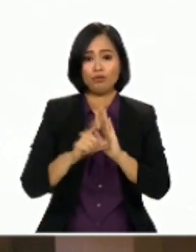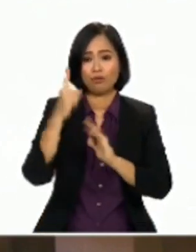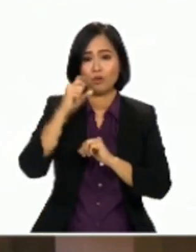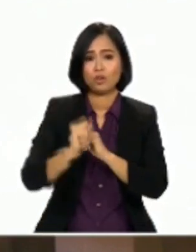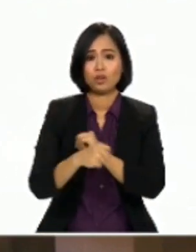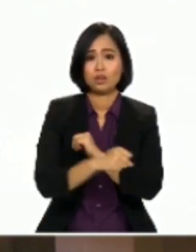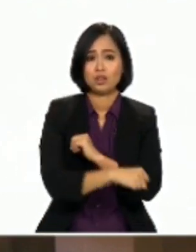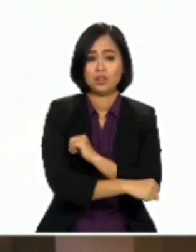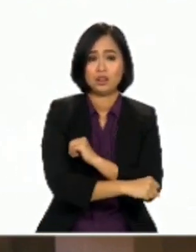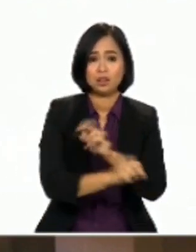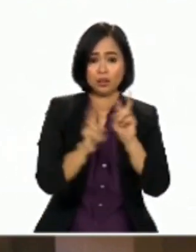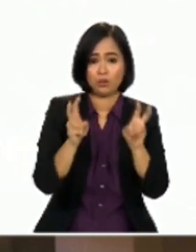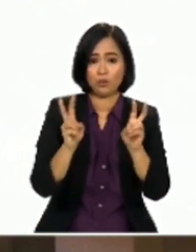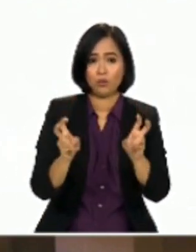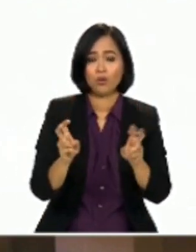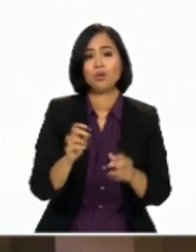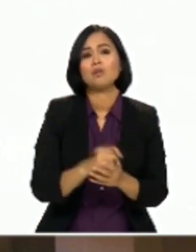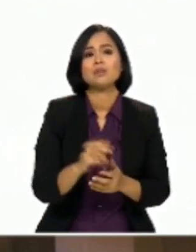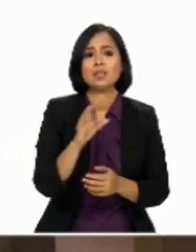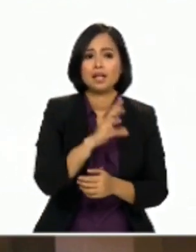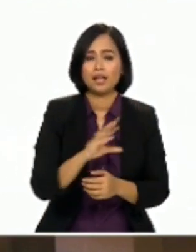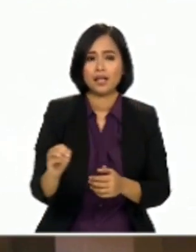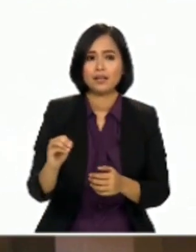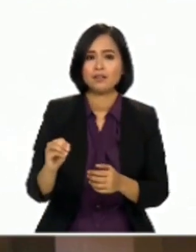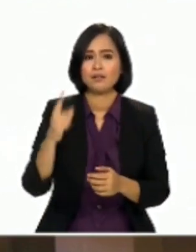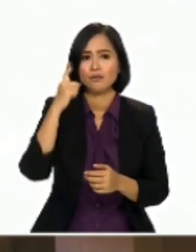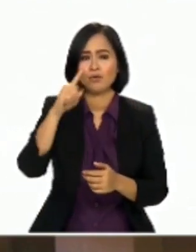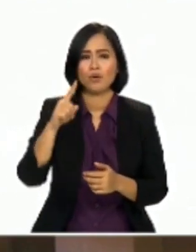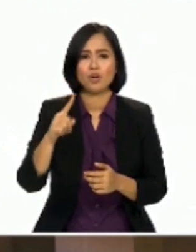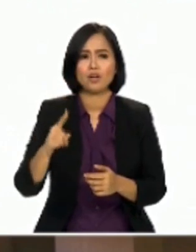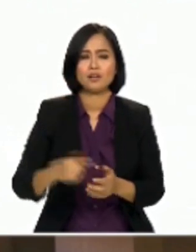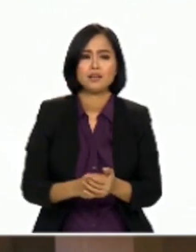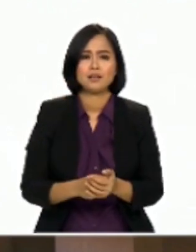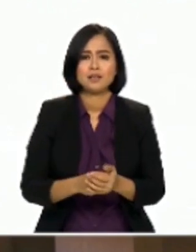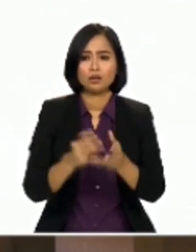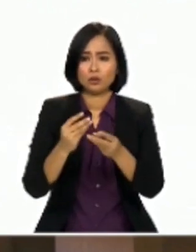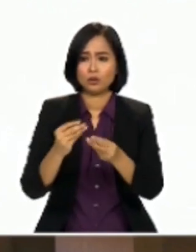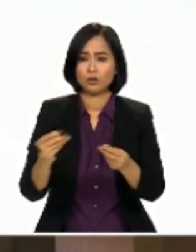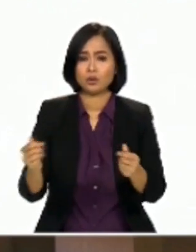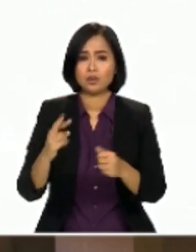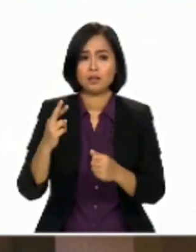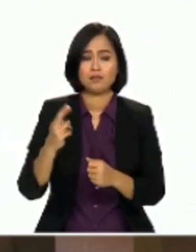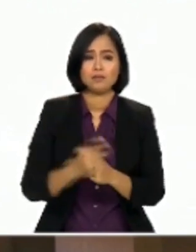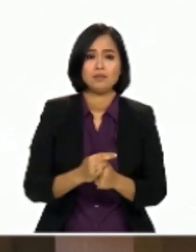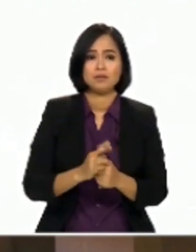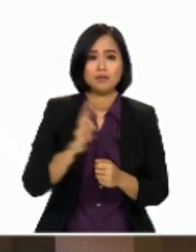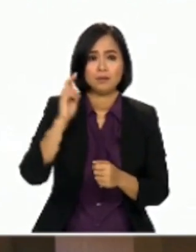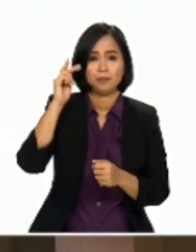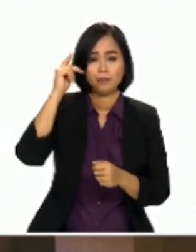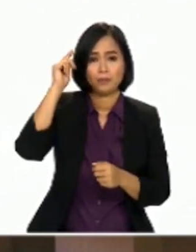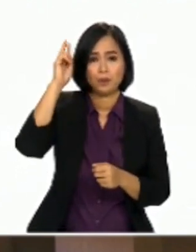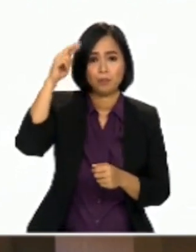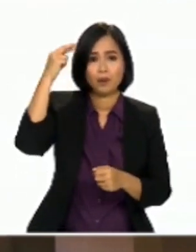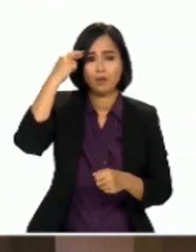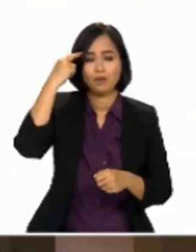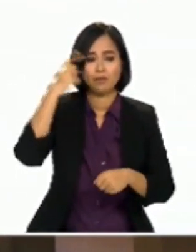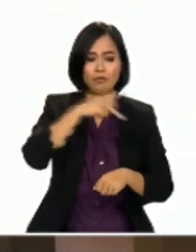UNCLOS, and the Arbiter Award in the case of People, Republic of the Philippines versus People's Republic of